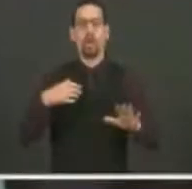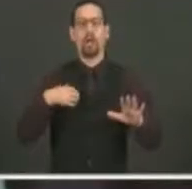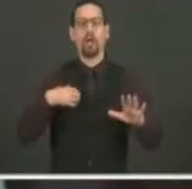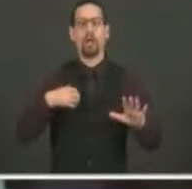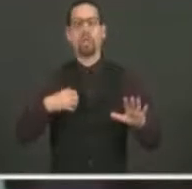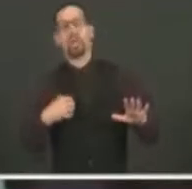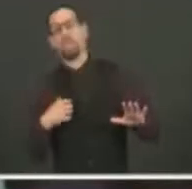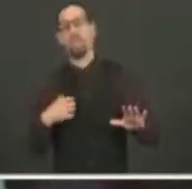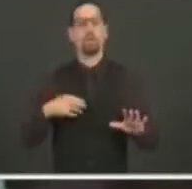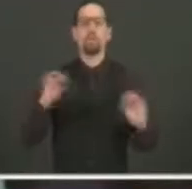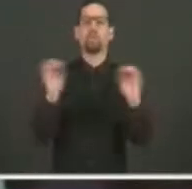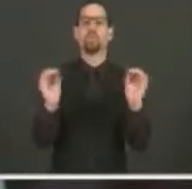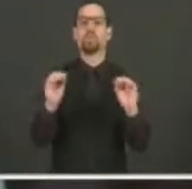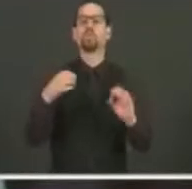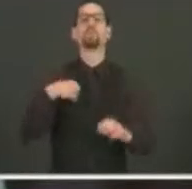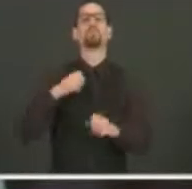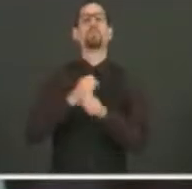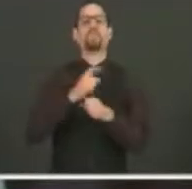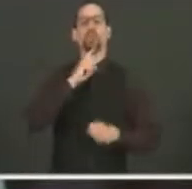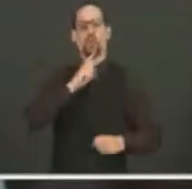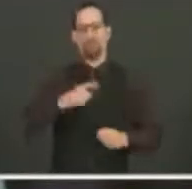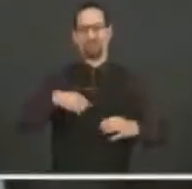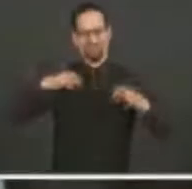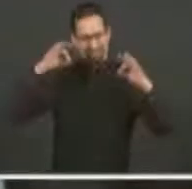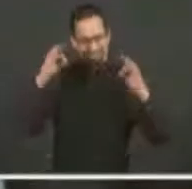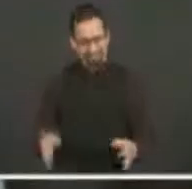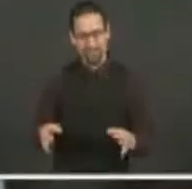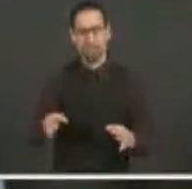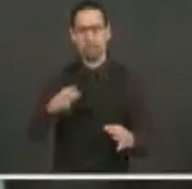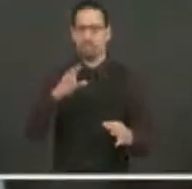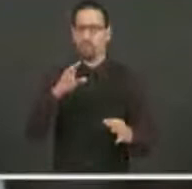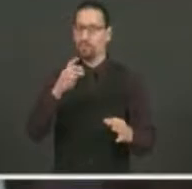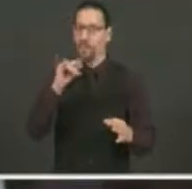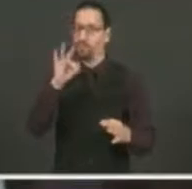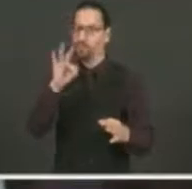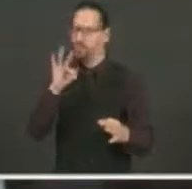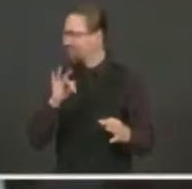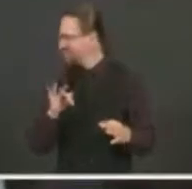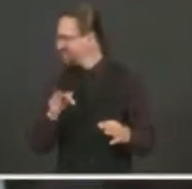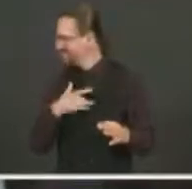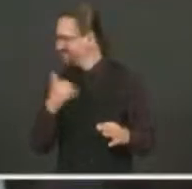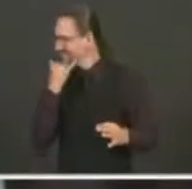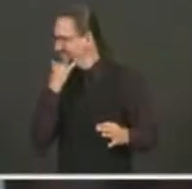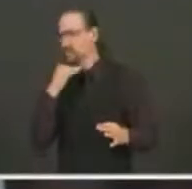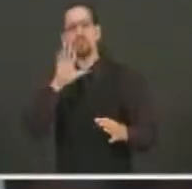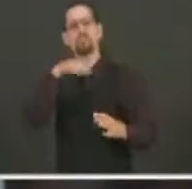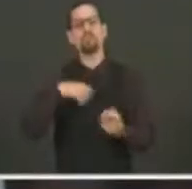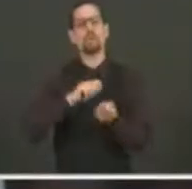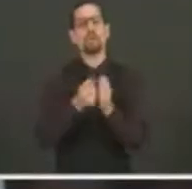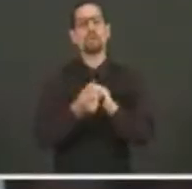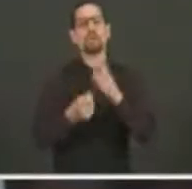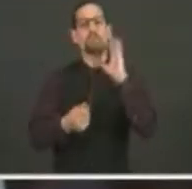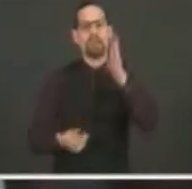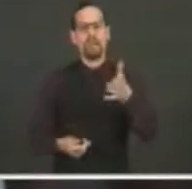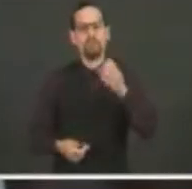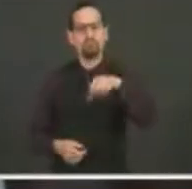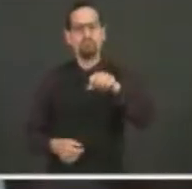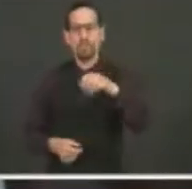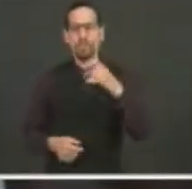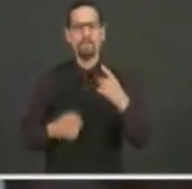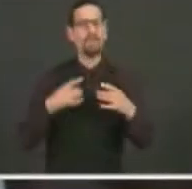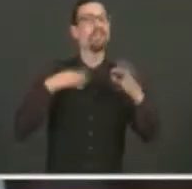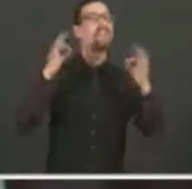then we'll change them. We're going to make a decision, and then if we have to change, we'll change. This week, I